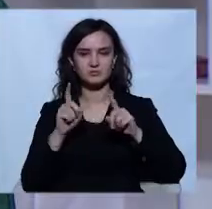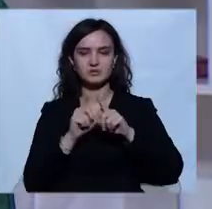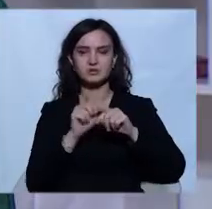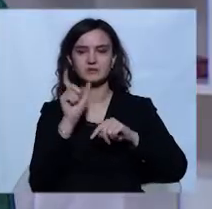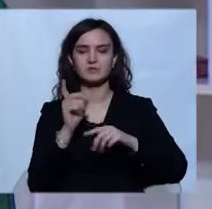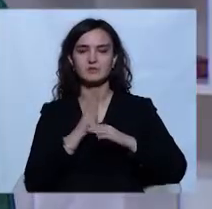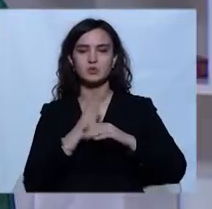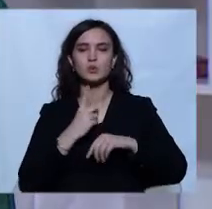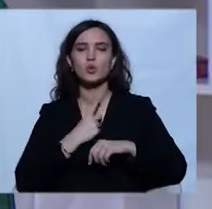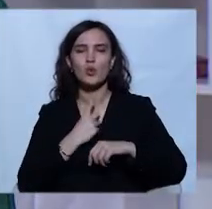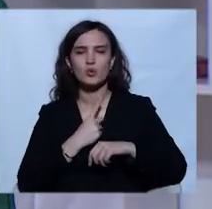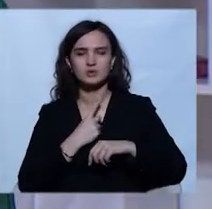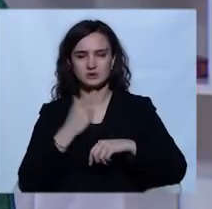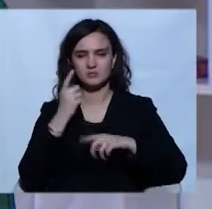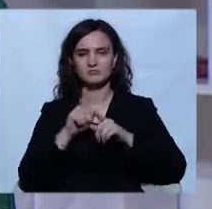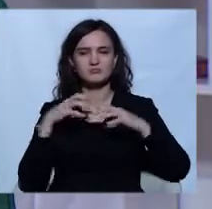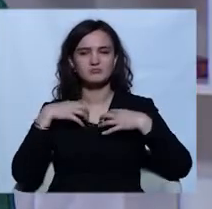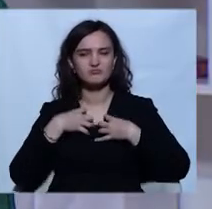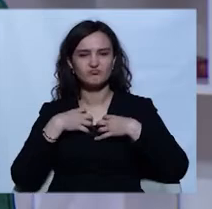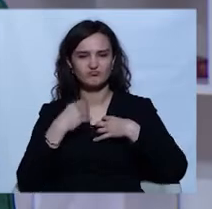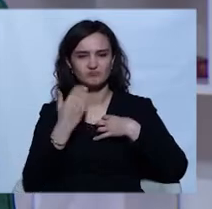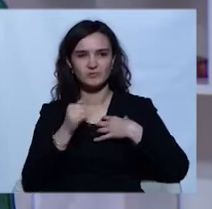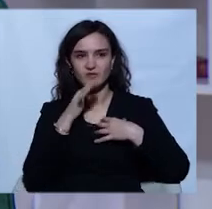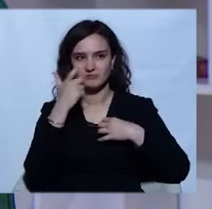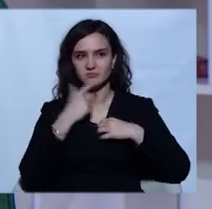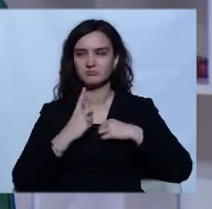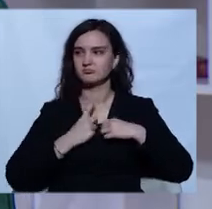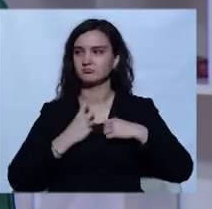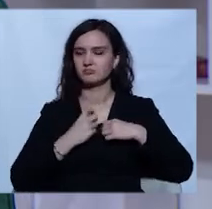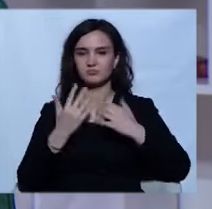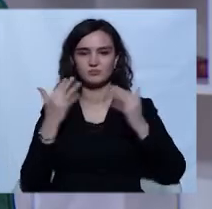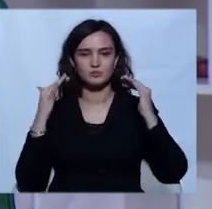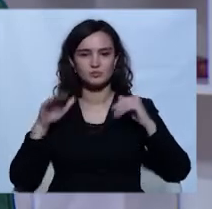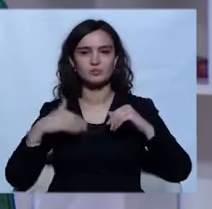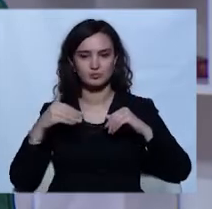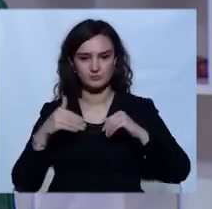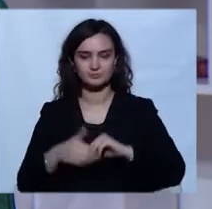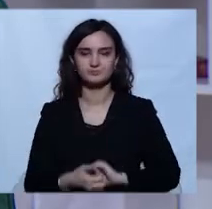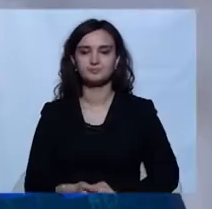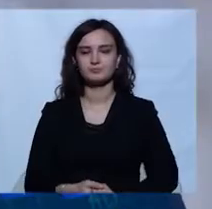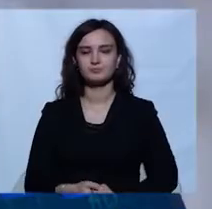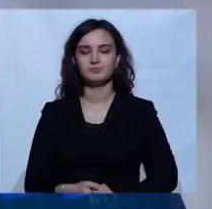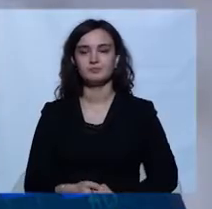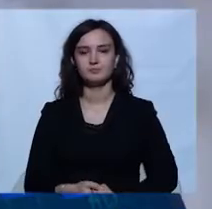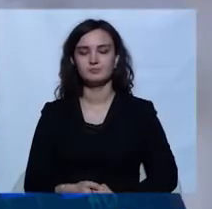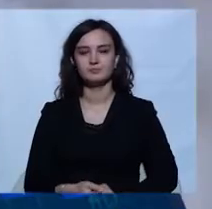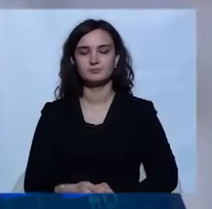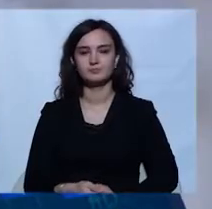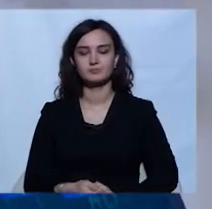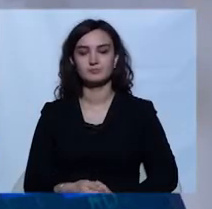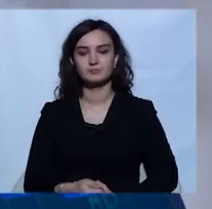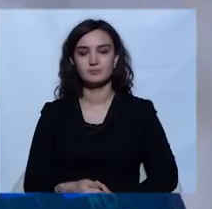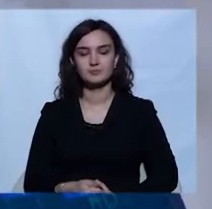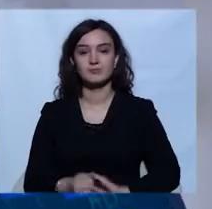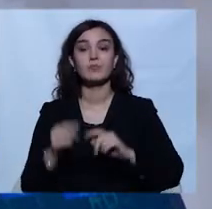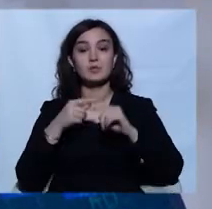have, which is the sad, negative feeling you get when you are by yourself. If stuck